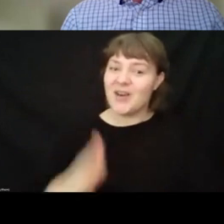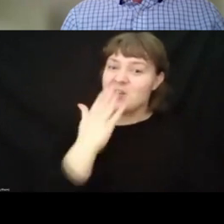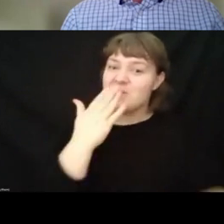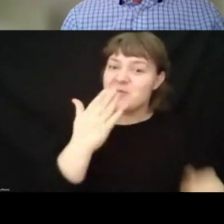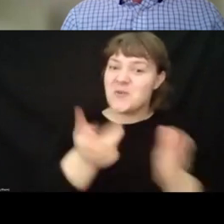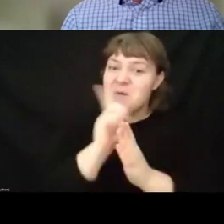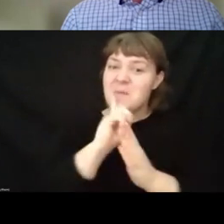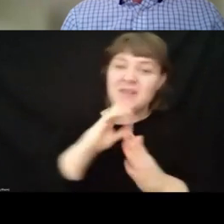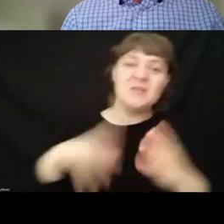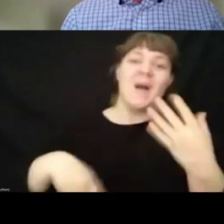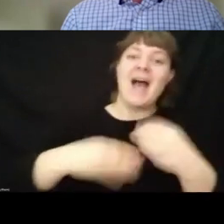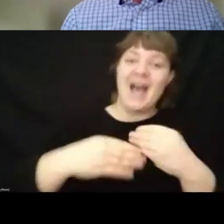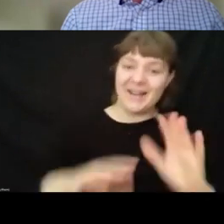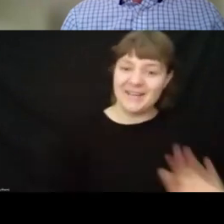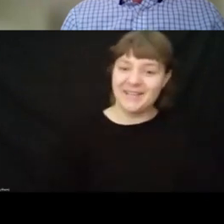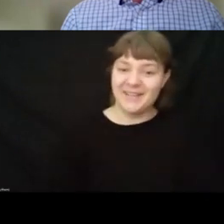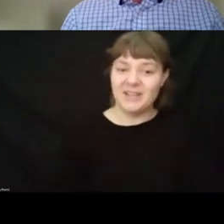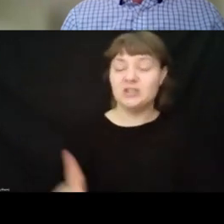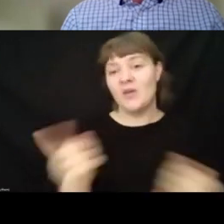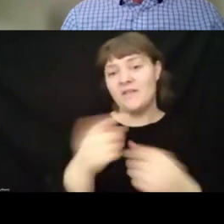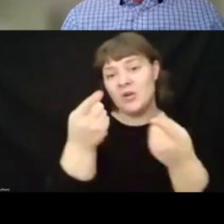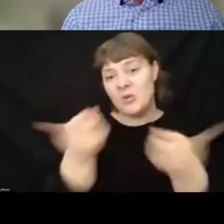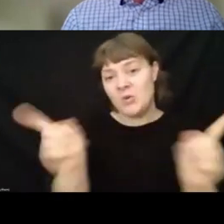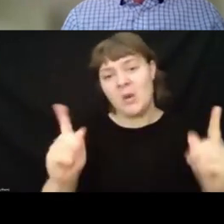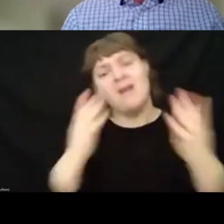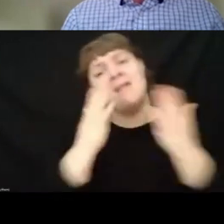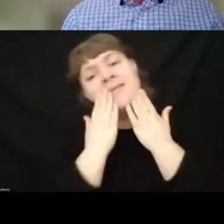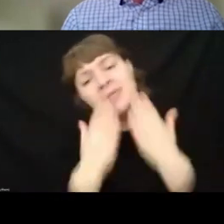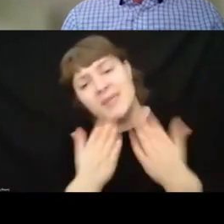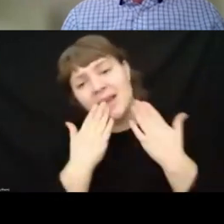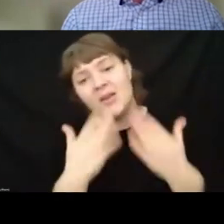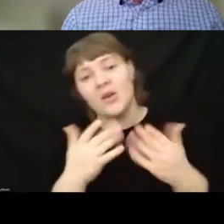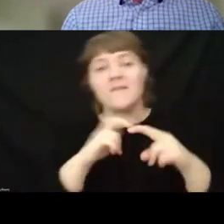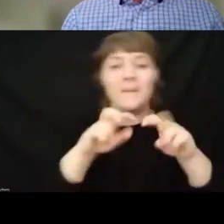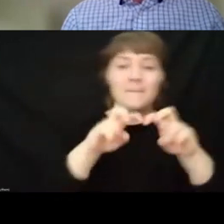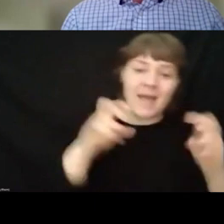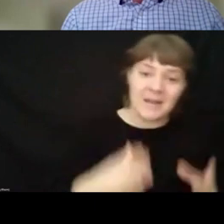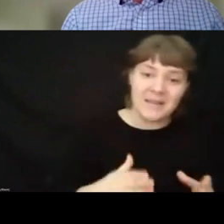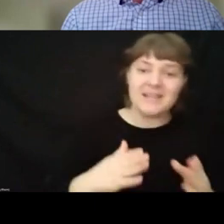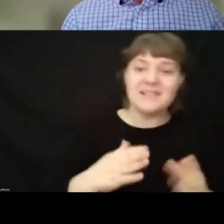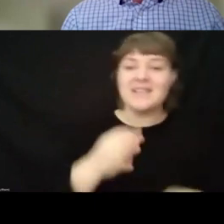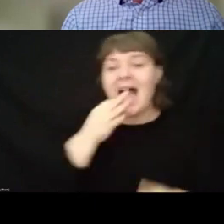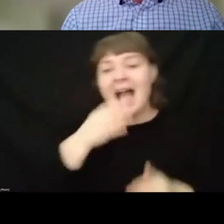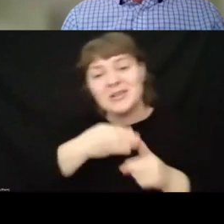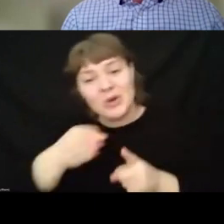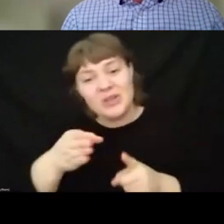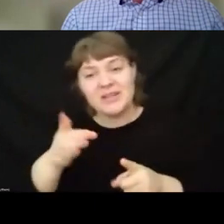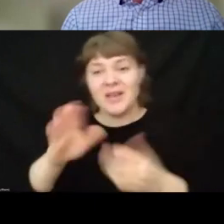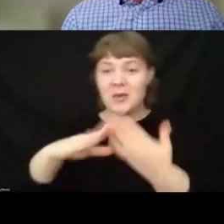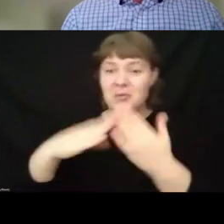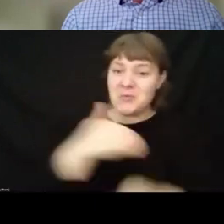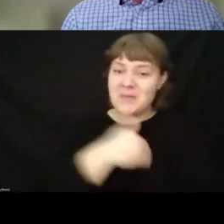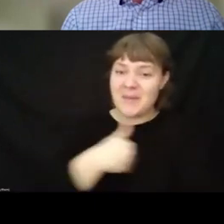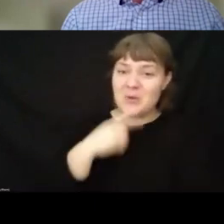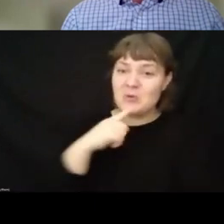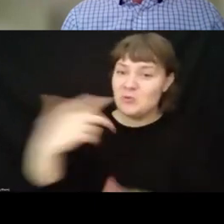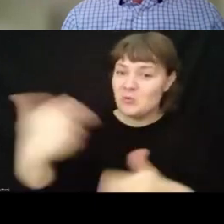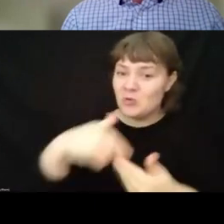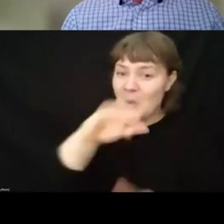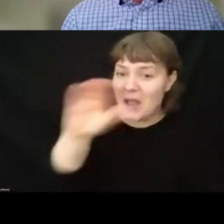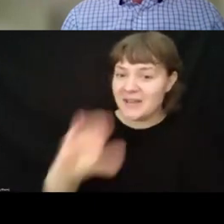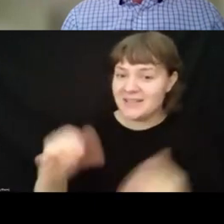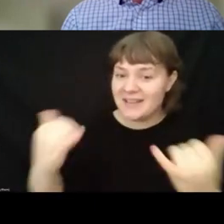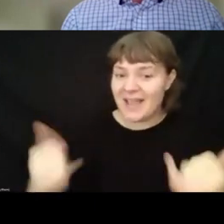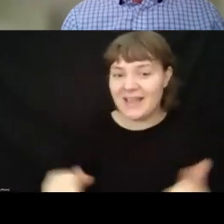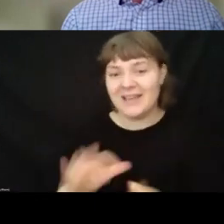that in. So for everyone, thank you very much to our panelists and our experts and all of our community members that joined us today. Special